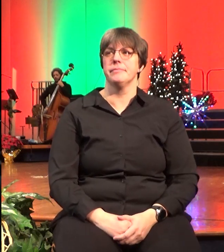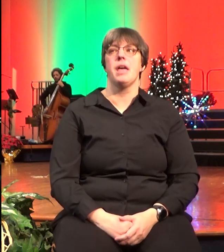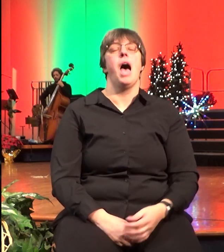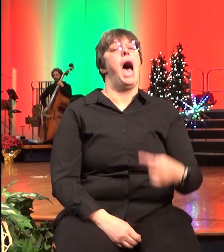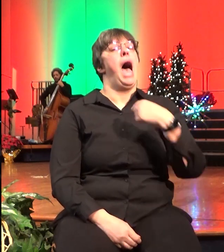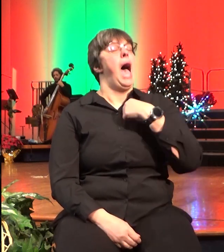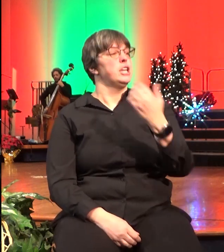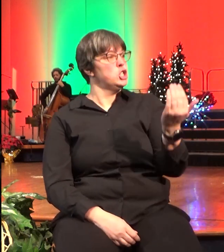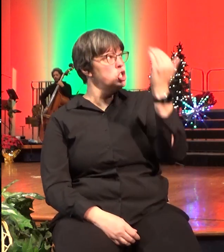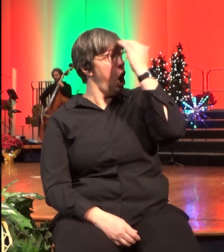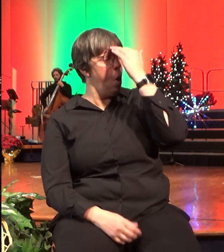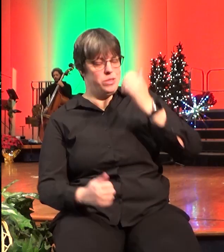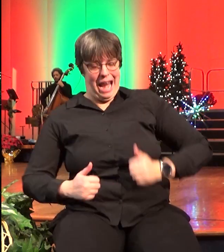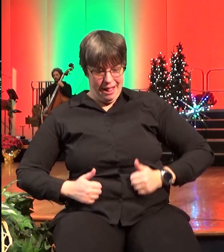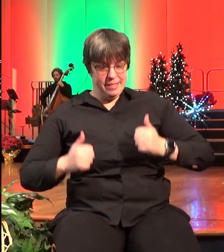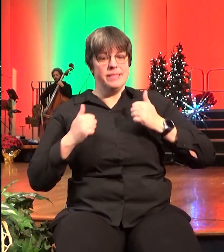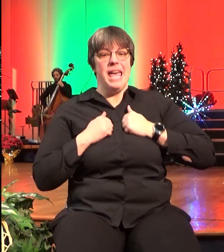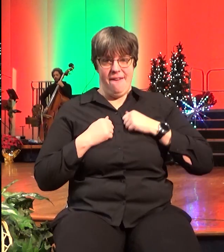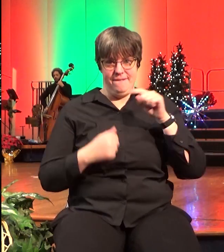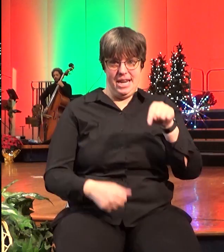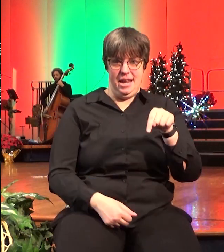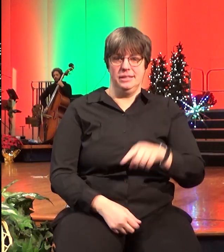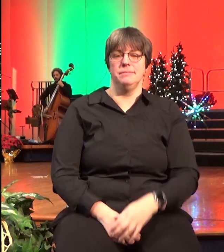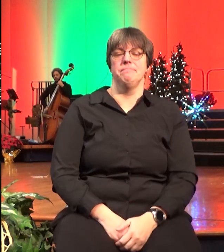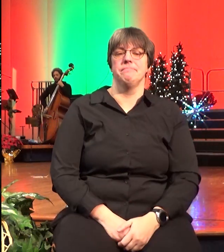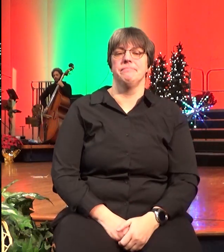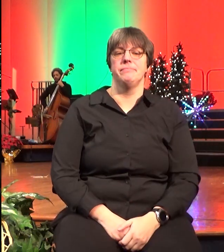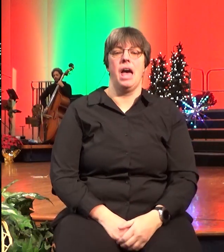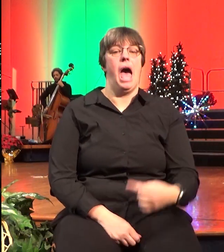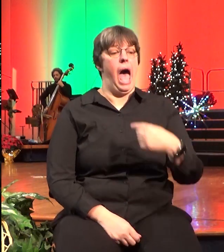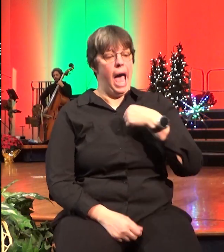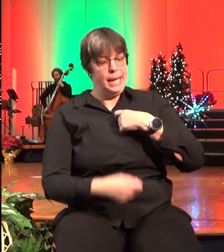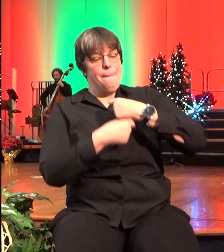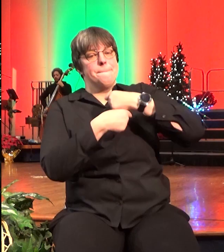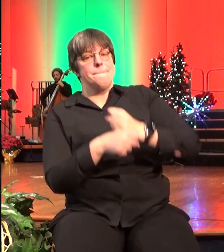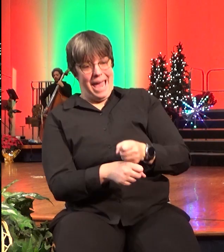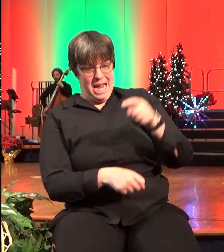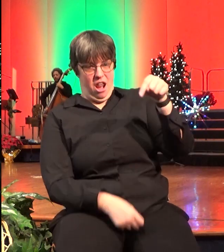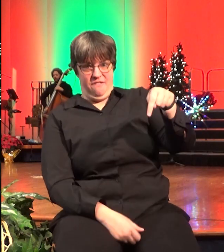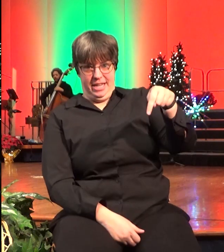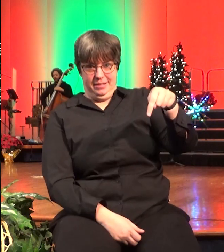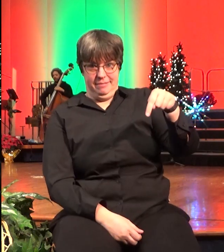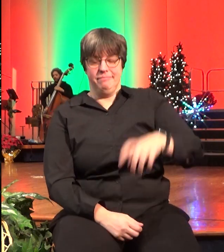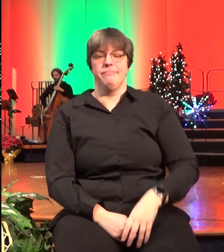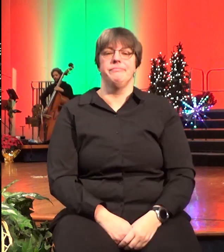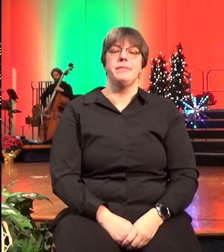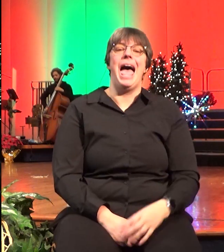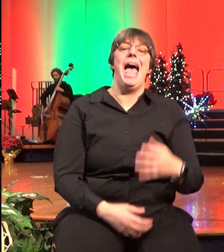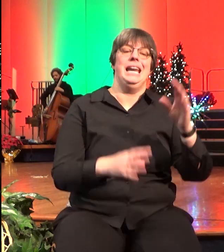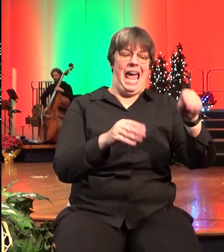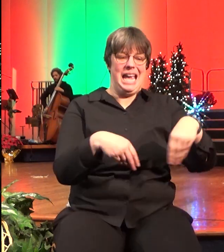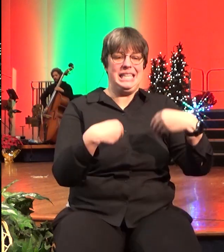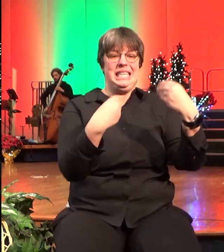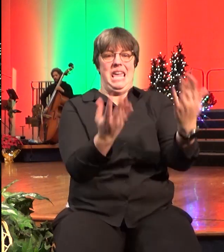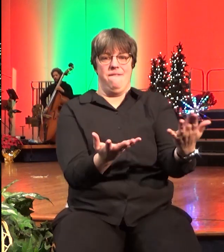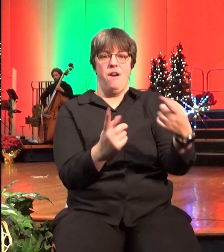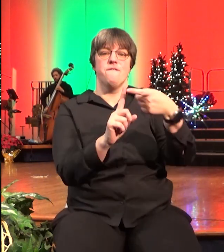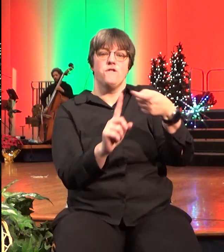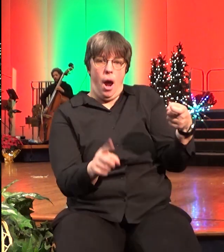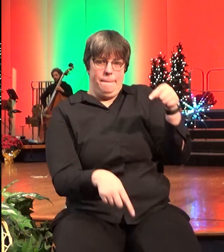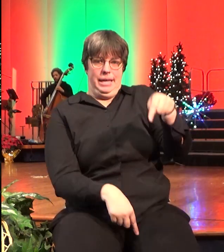I know that I live in it. I am made of it. And I give from